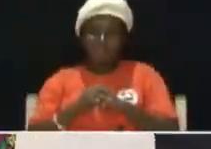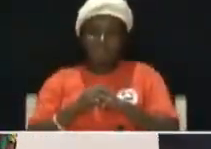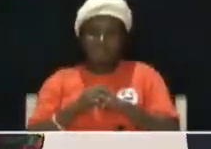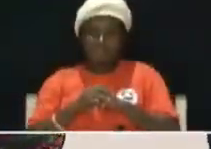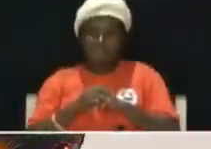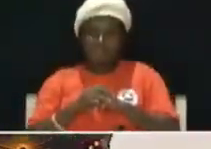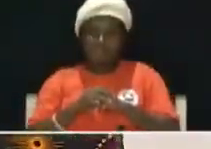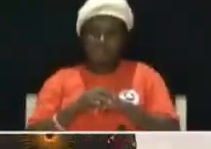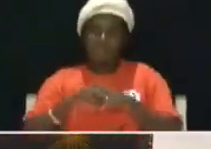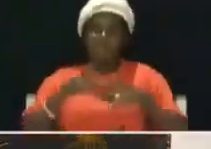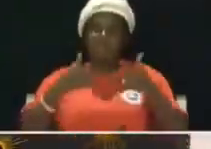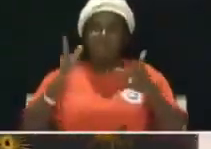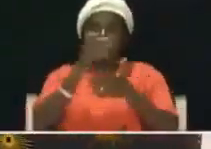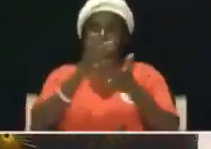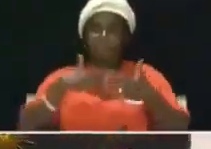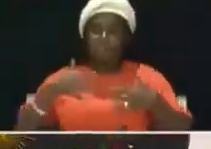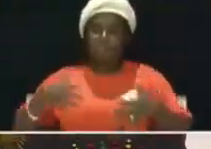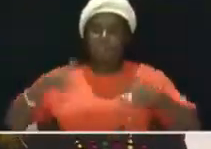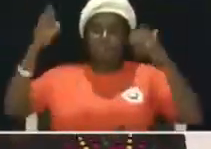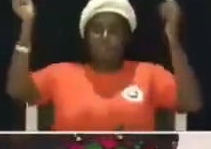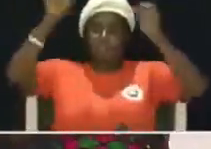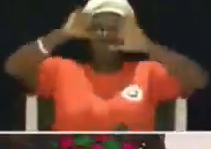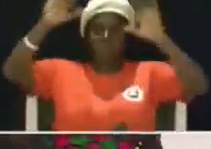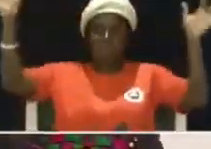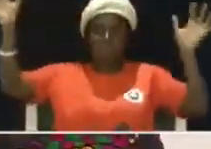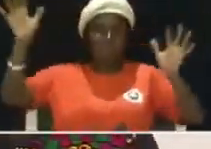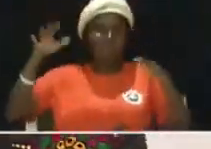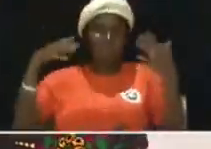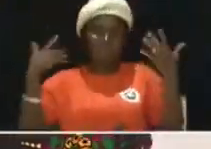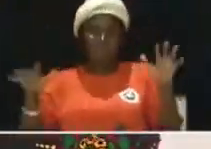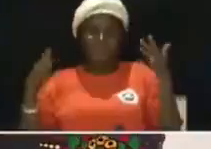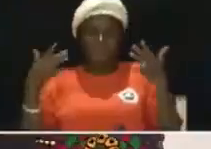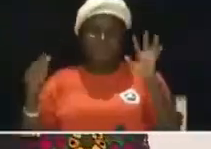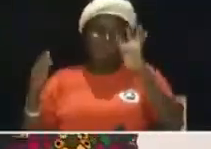Let somebody shout hallelujah.